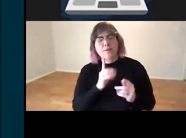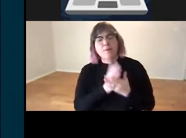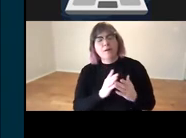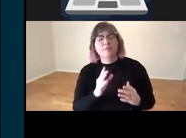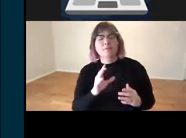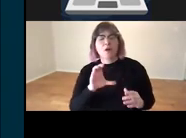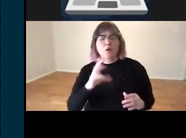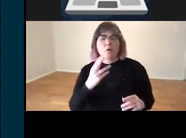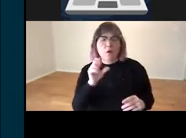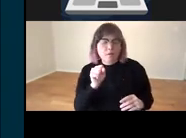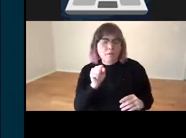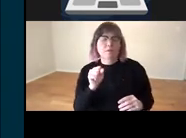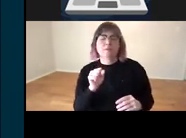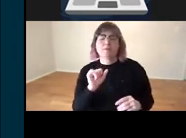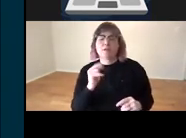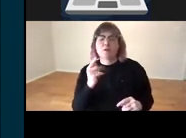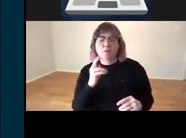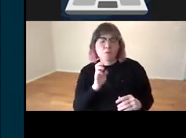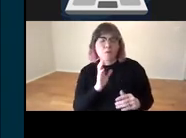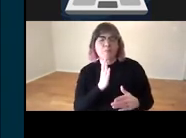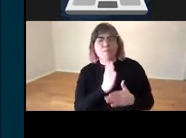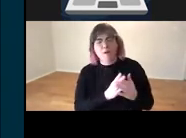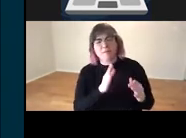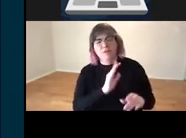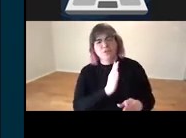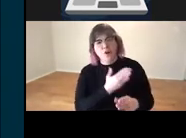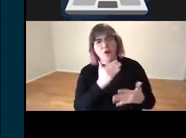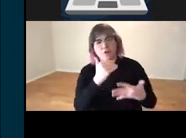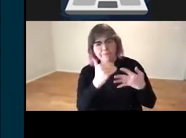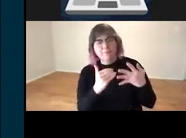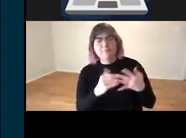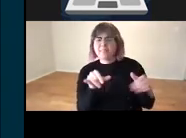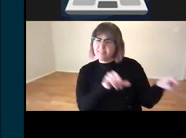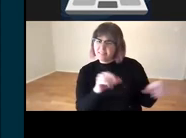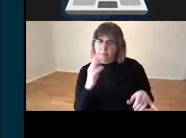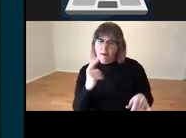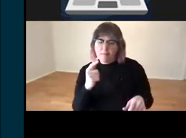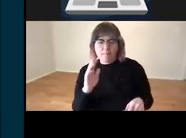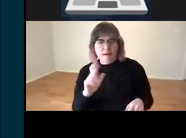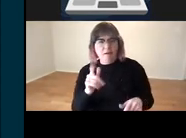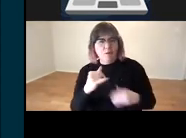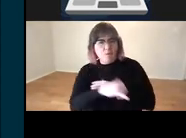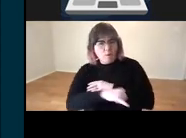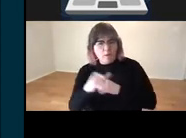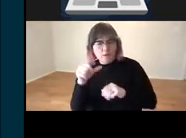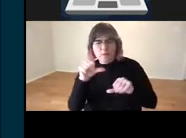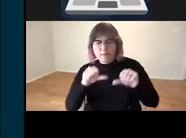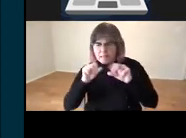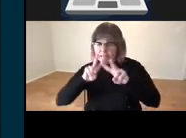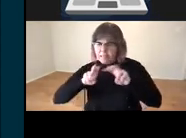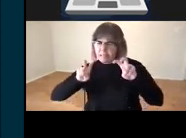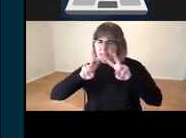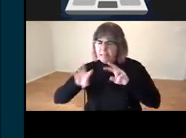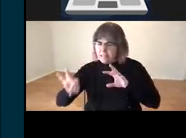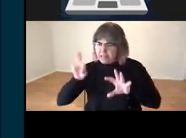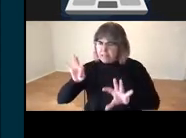chorus, for example, and an interlude. And the same thing occurs for humpback whales. And so scientists have been able to parse out different parts